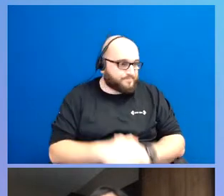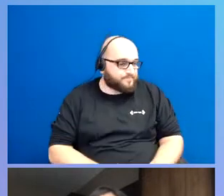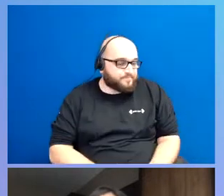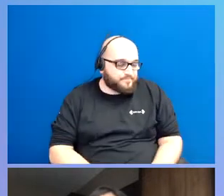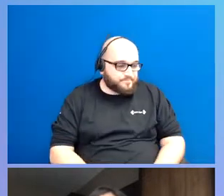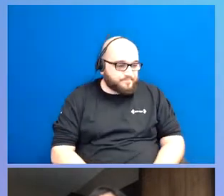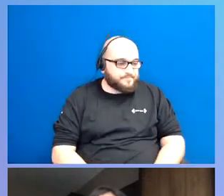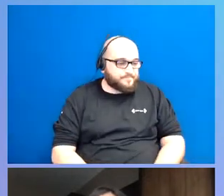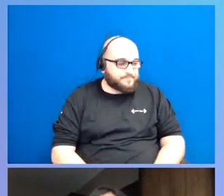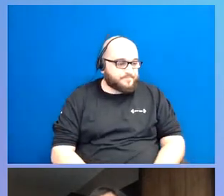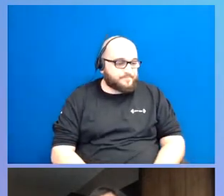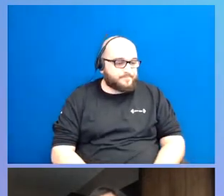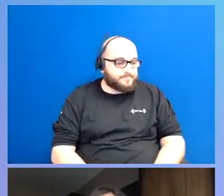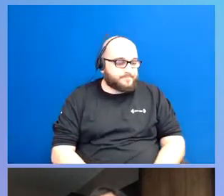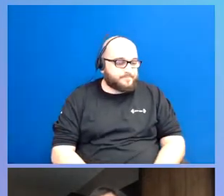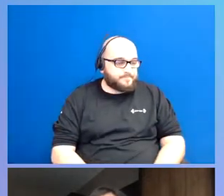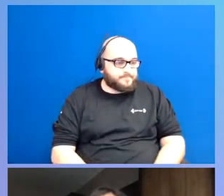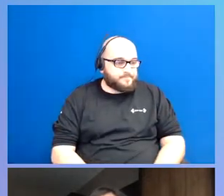Okay.